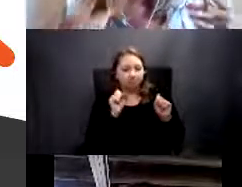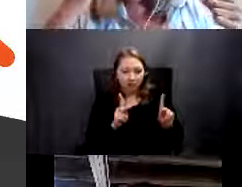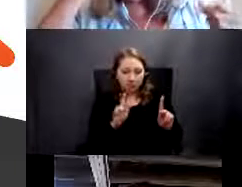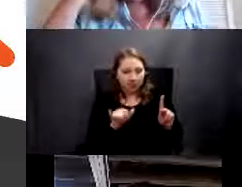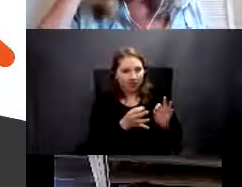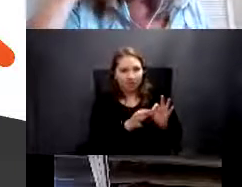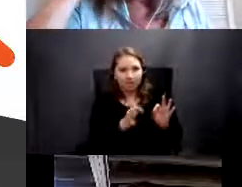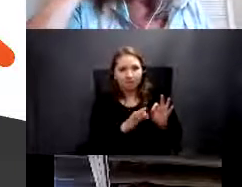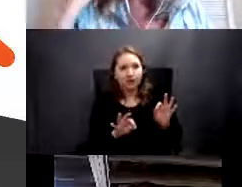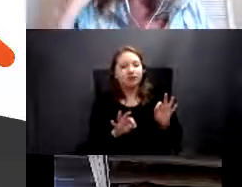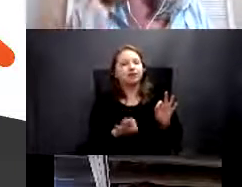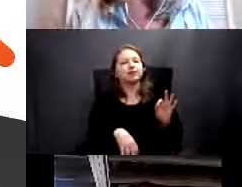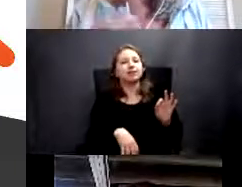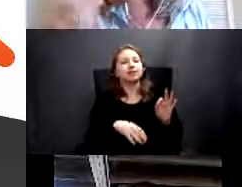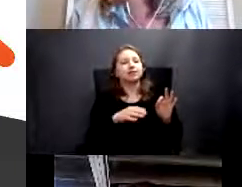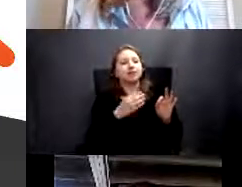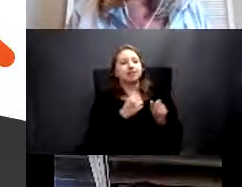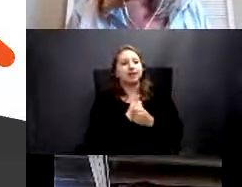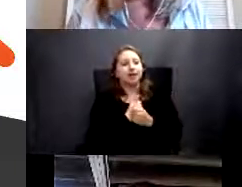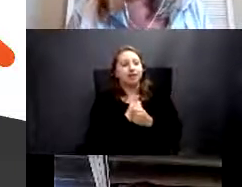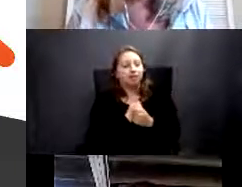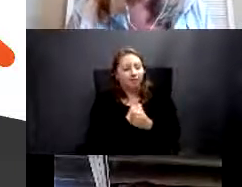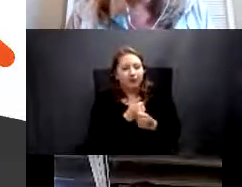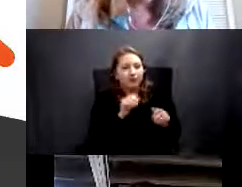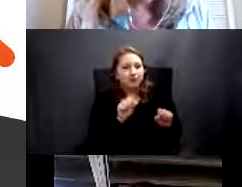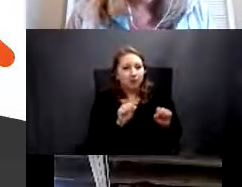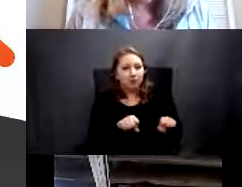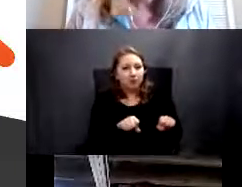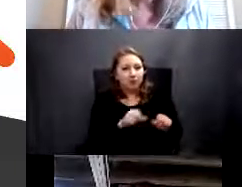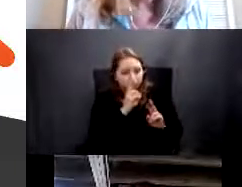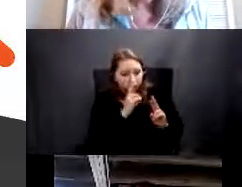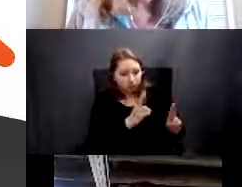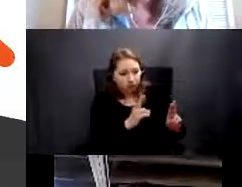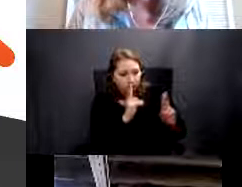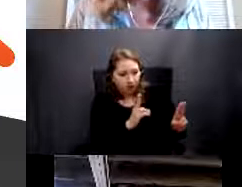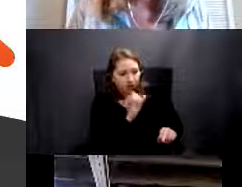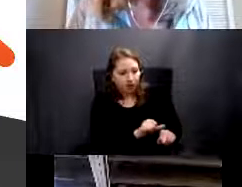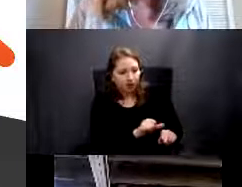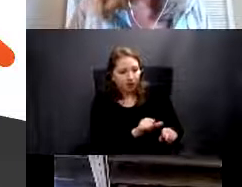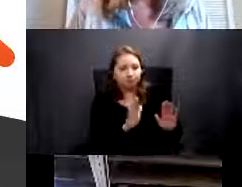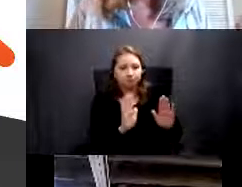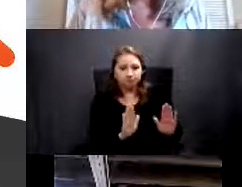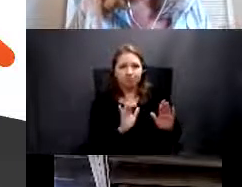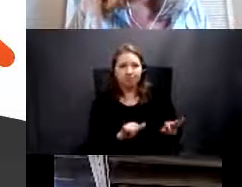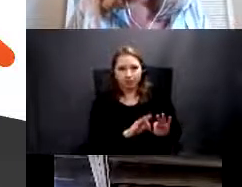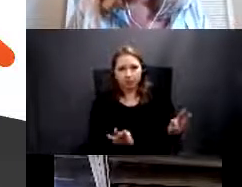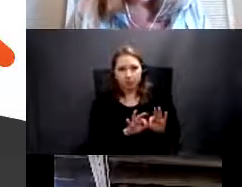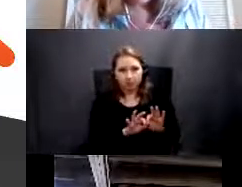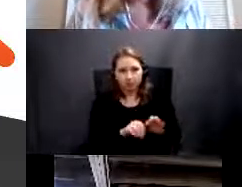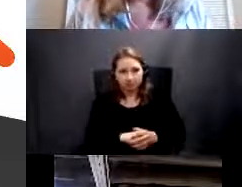loving way possible is really, really important. The other piece is,